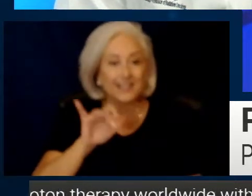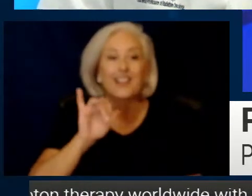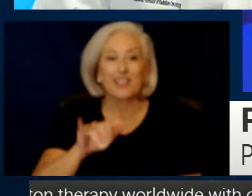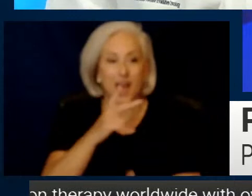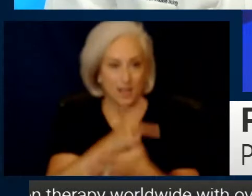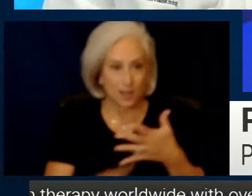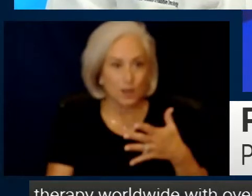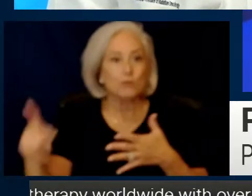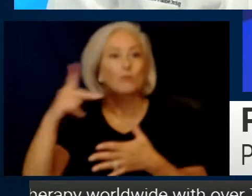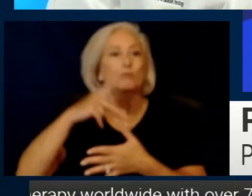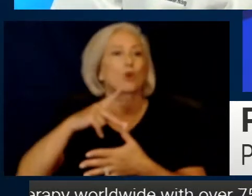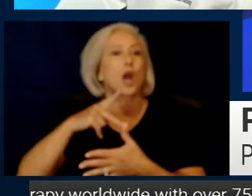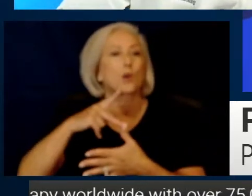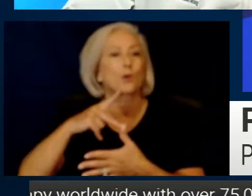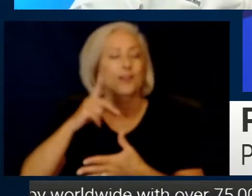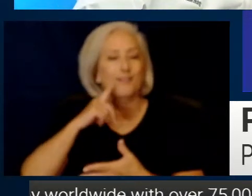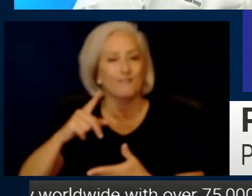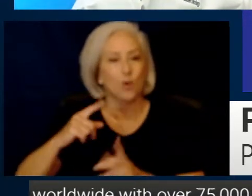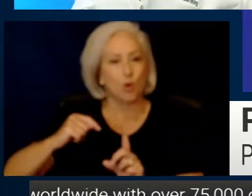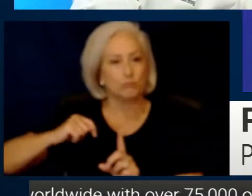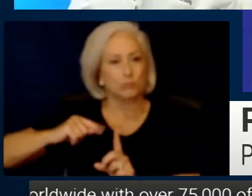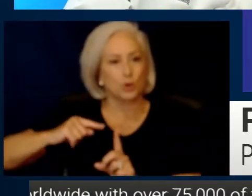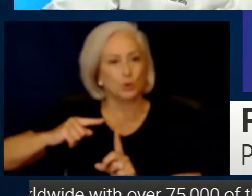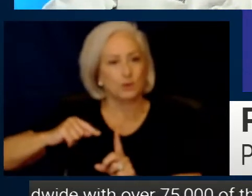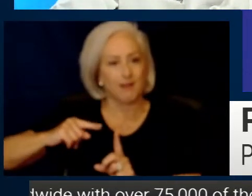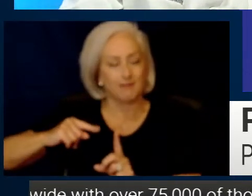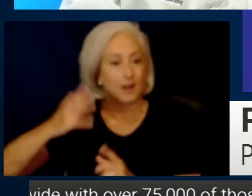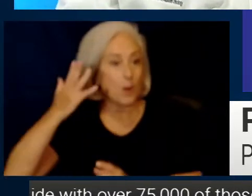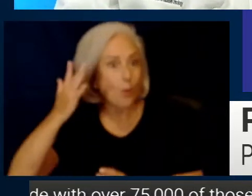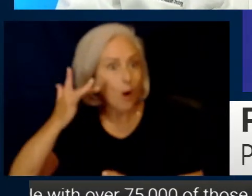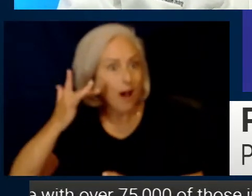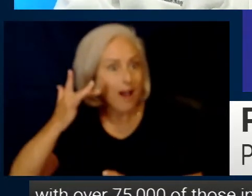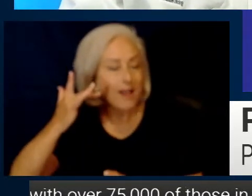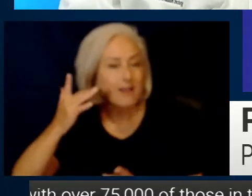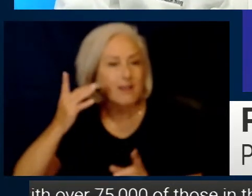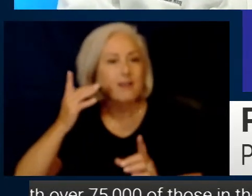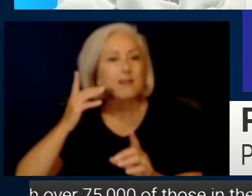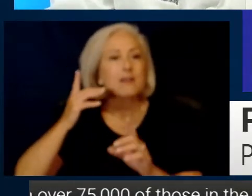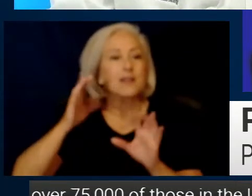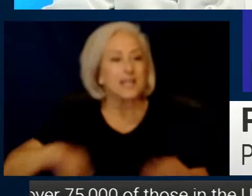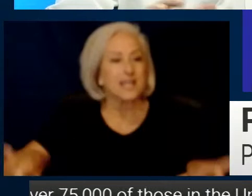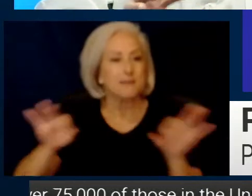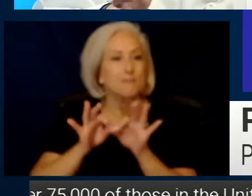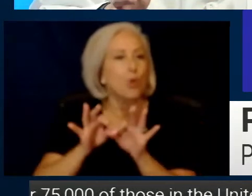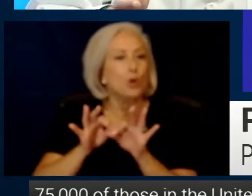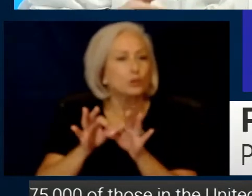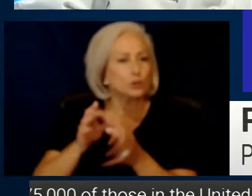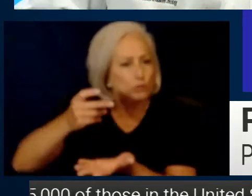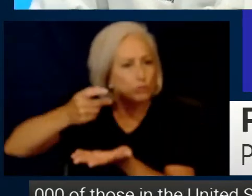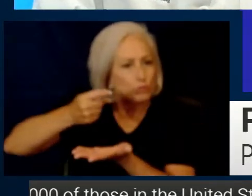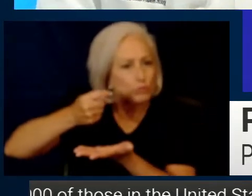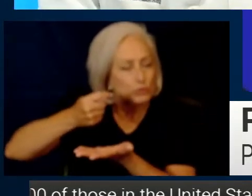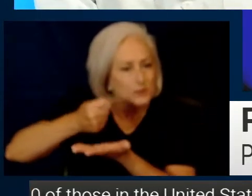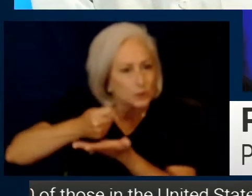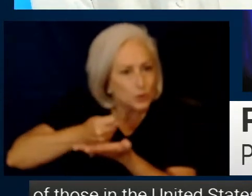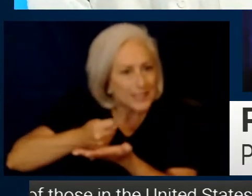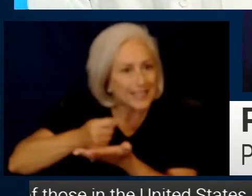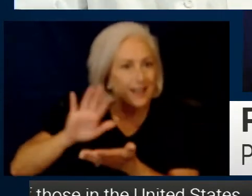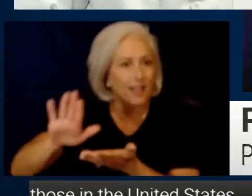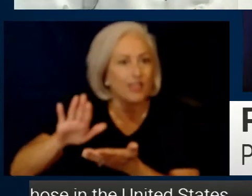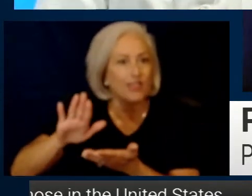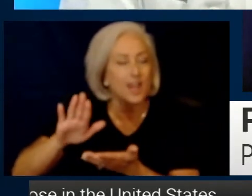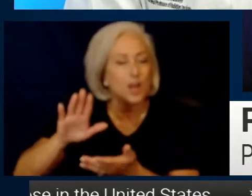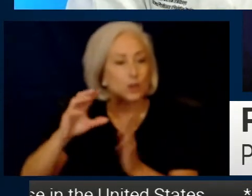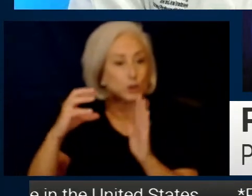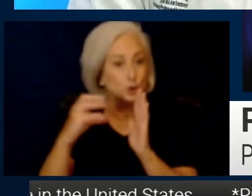therapy, because the important thing is to be able to treat their tumor and leave the organs that are still growing in these kids alone as